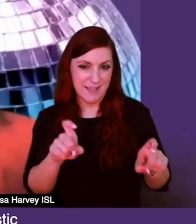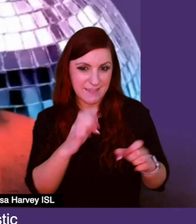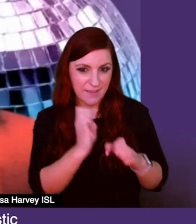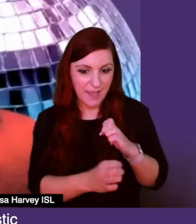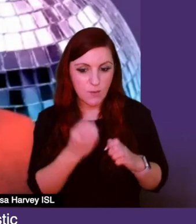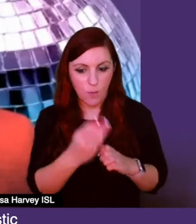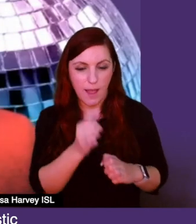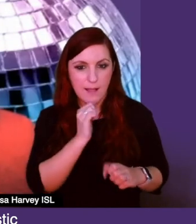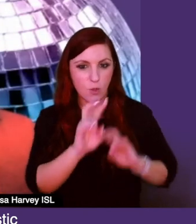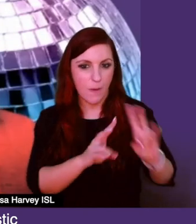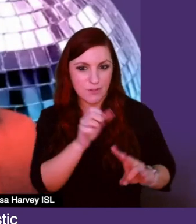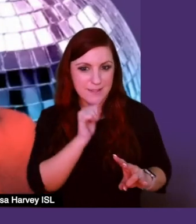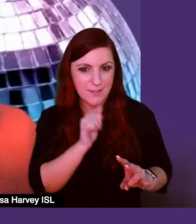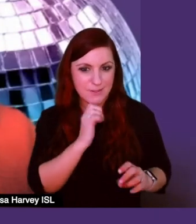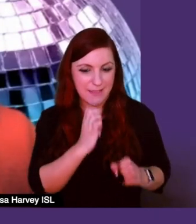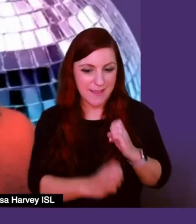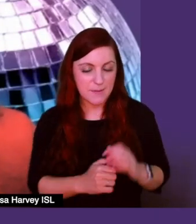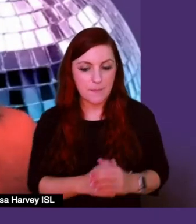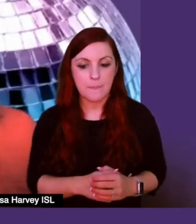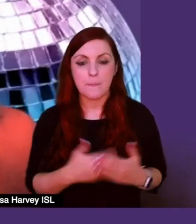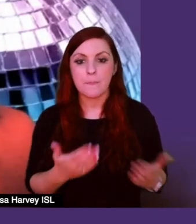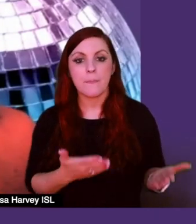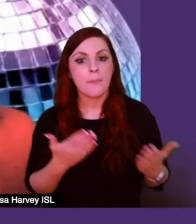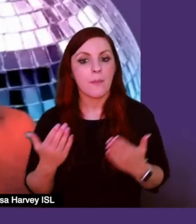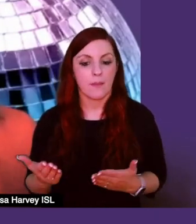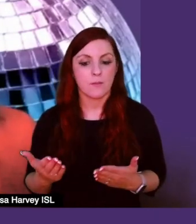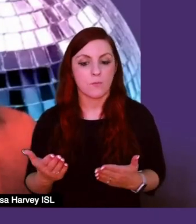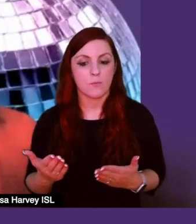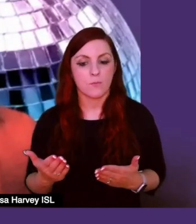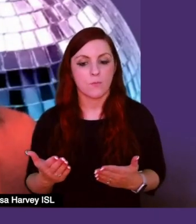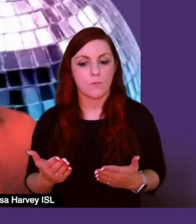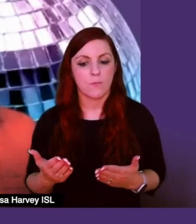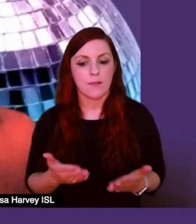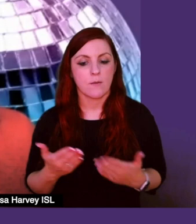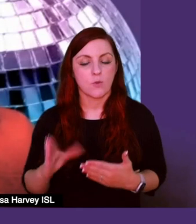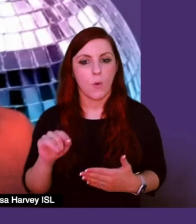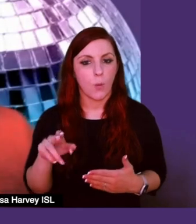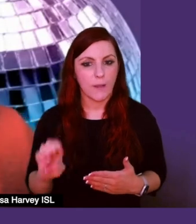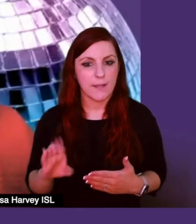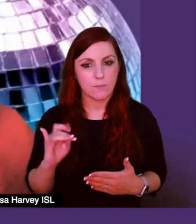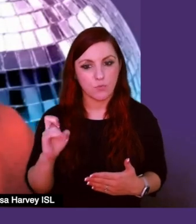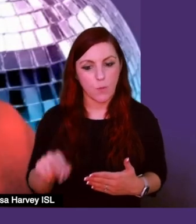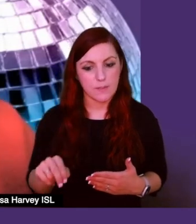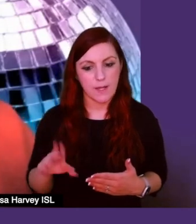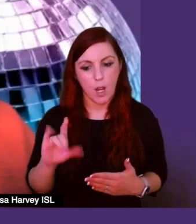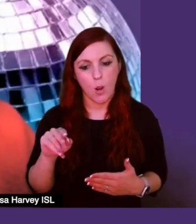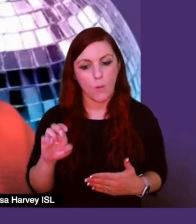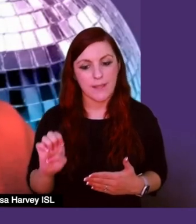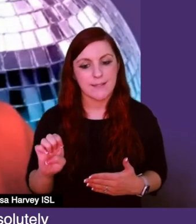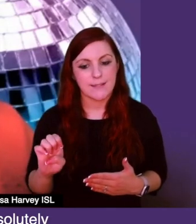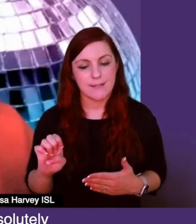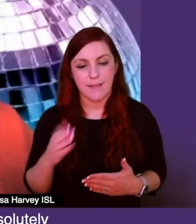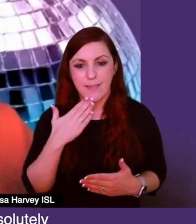if you can to answer any questions. So we will move on now to Louise Bruton